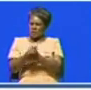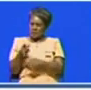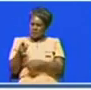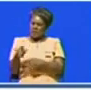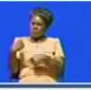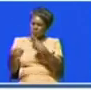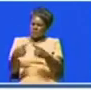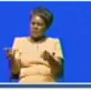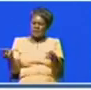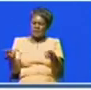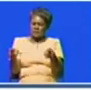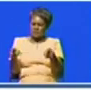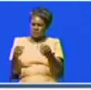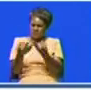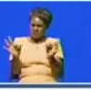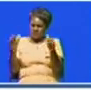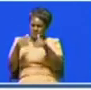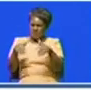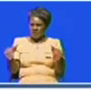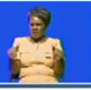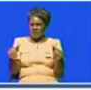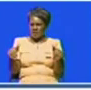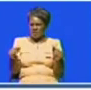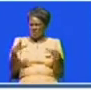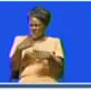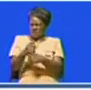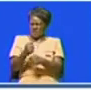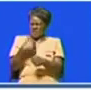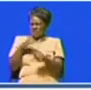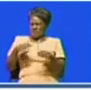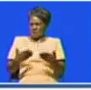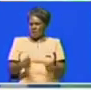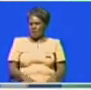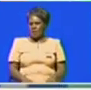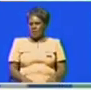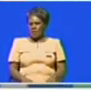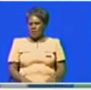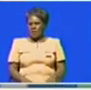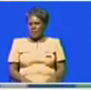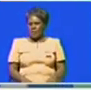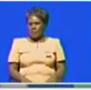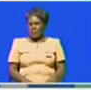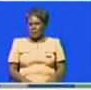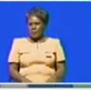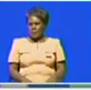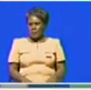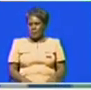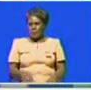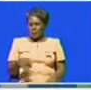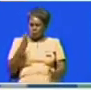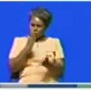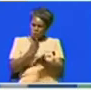this process will be free and fair? What makes you so confident that this will work? Let me begin by, I think you asked, am I sure